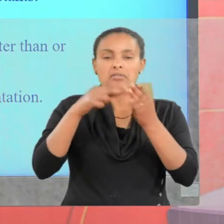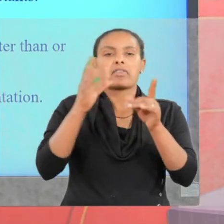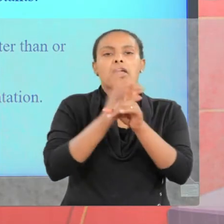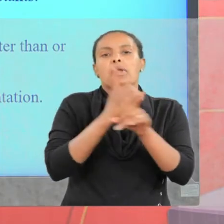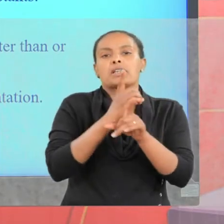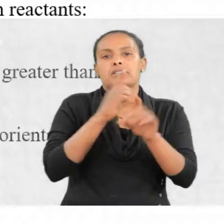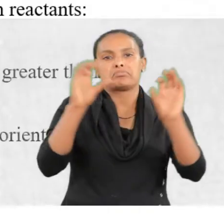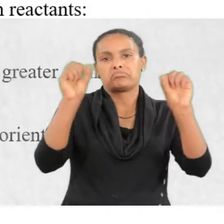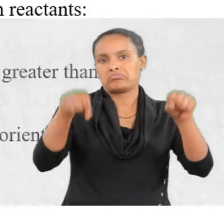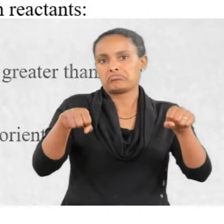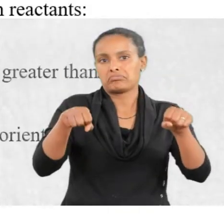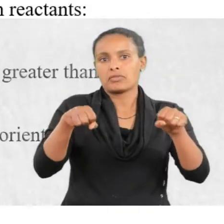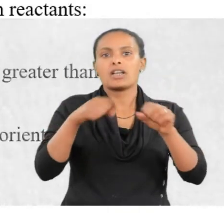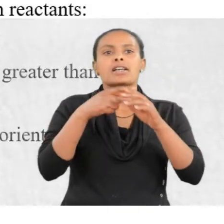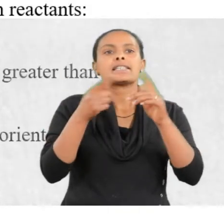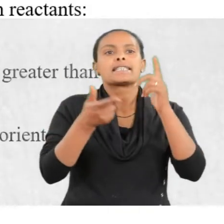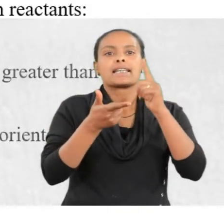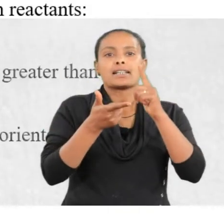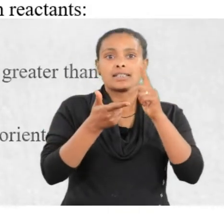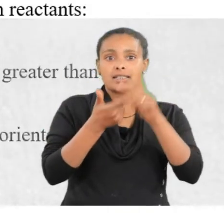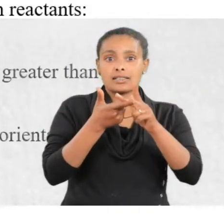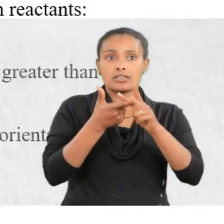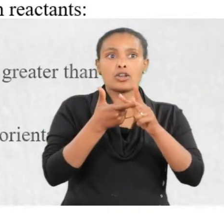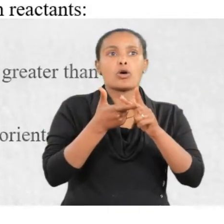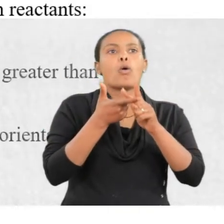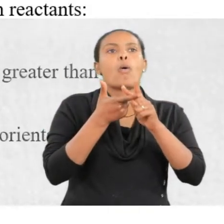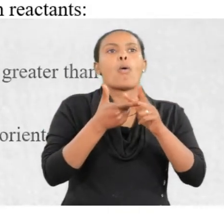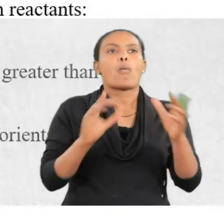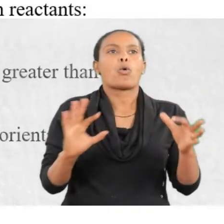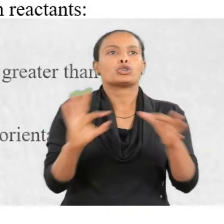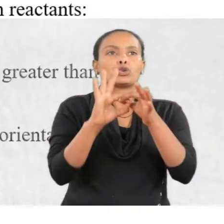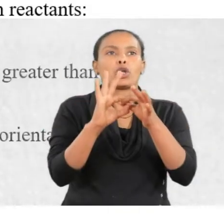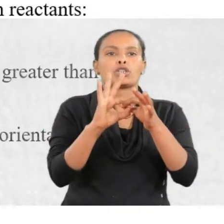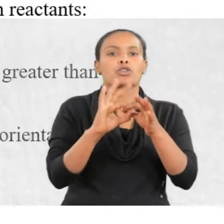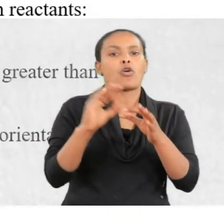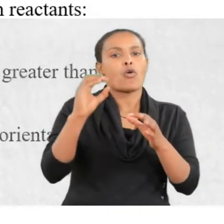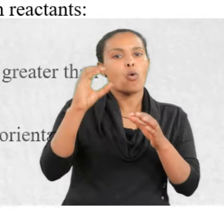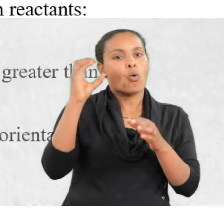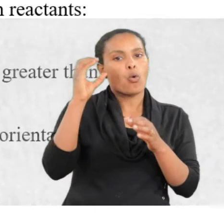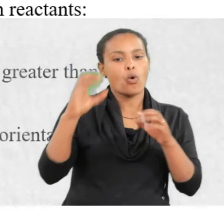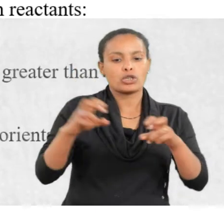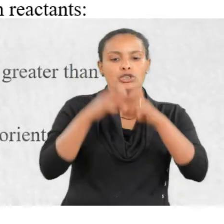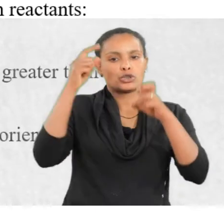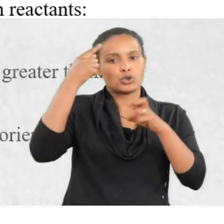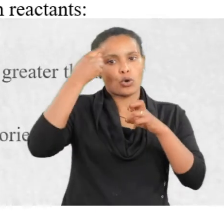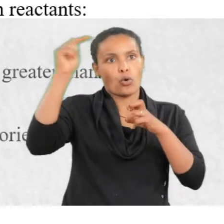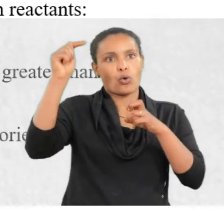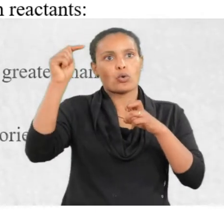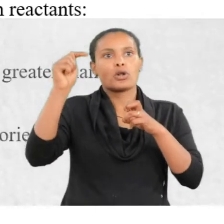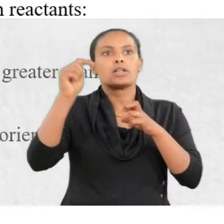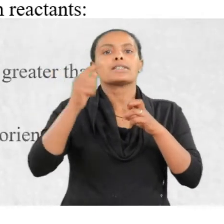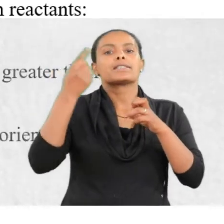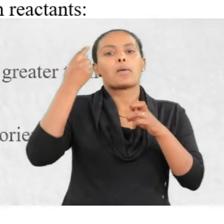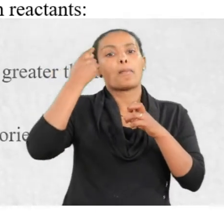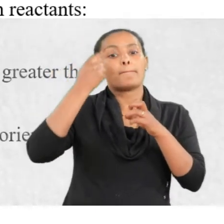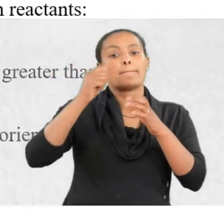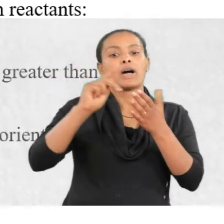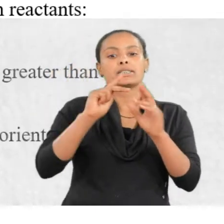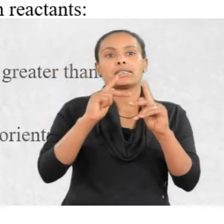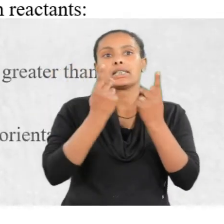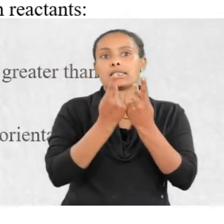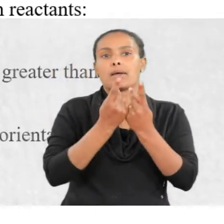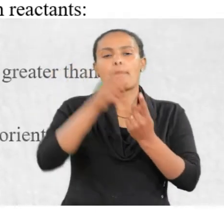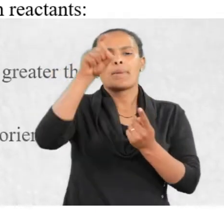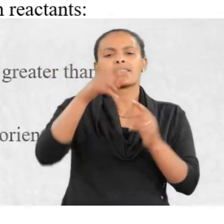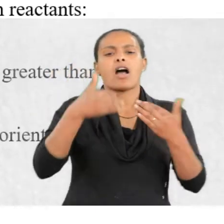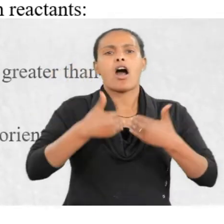place. The third postulates of collision theory is the particles of the reacting species